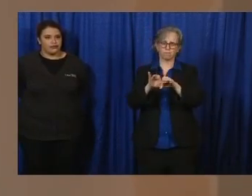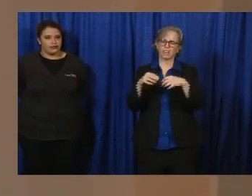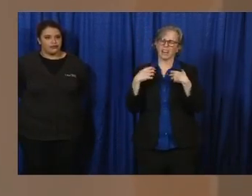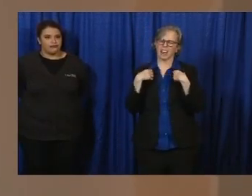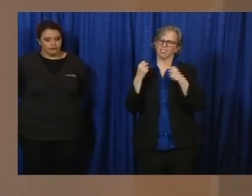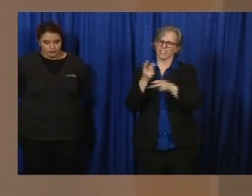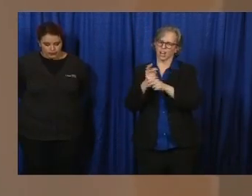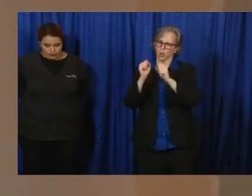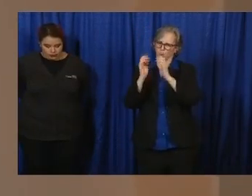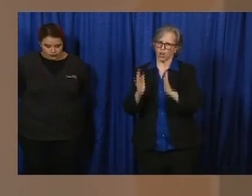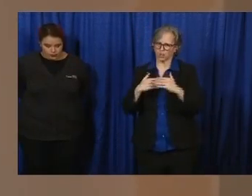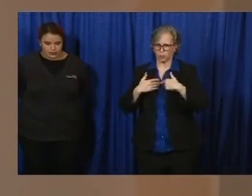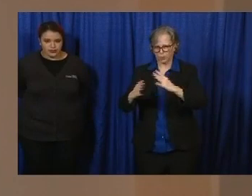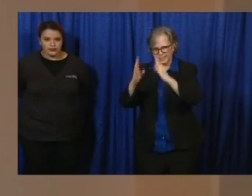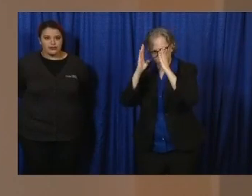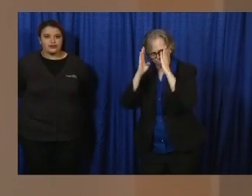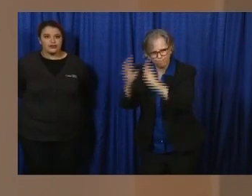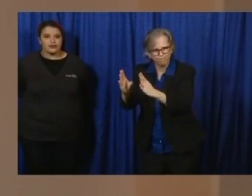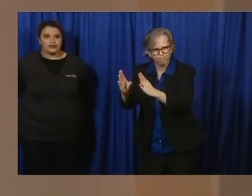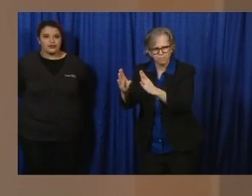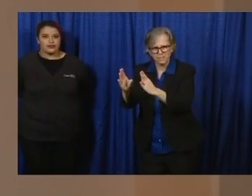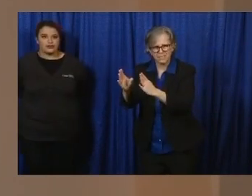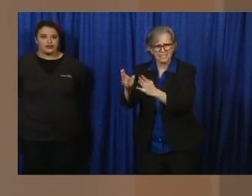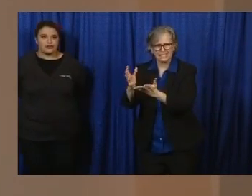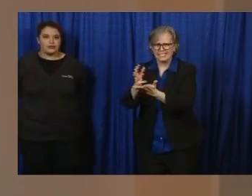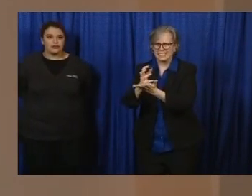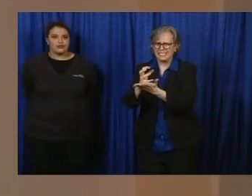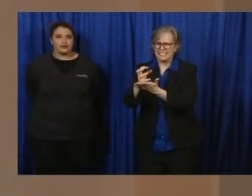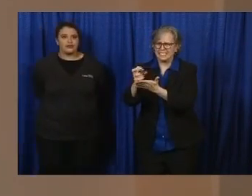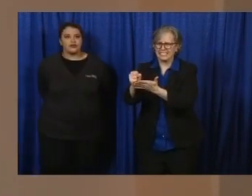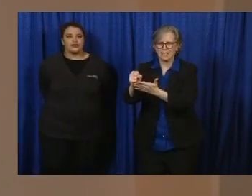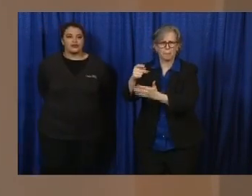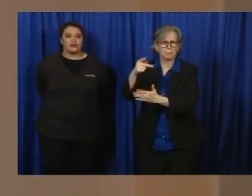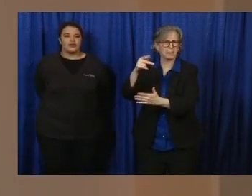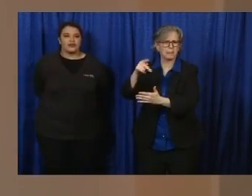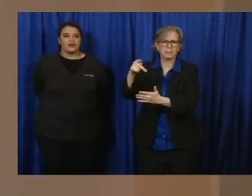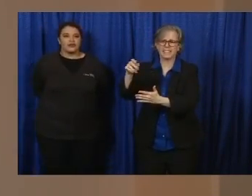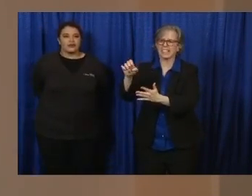they were running low on the protective equipment that they need. And